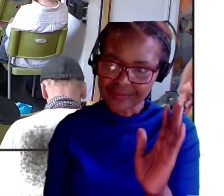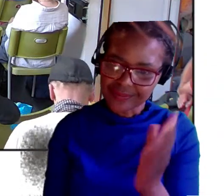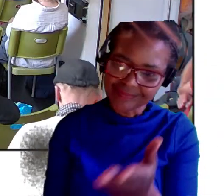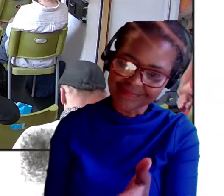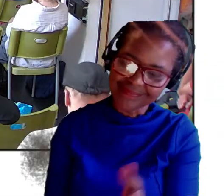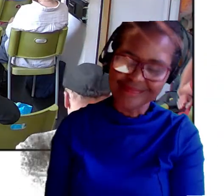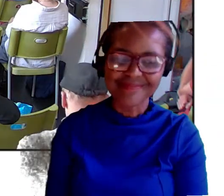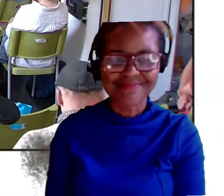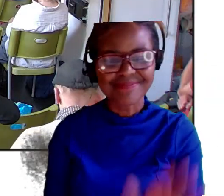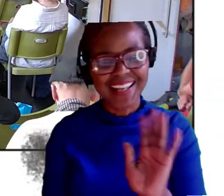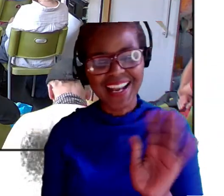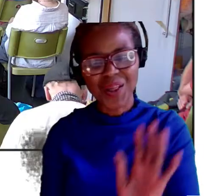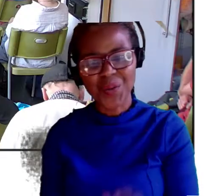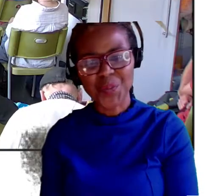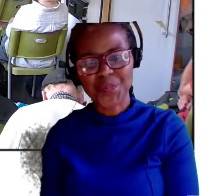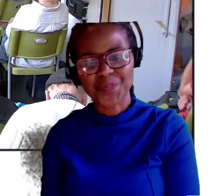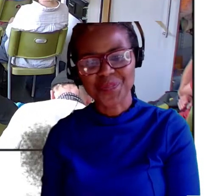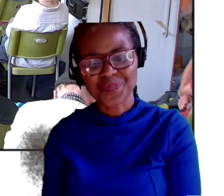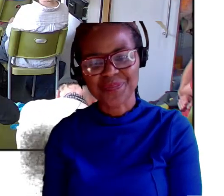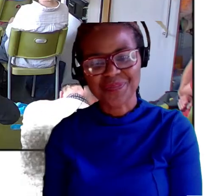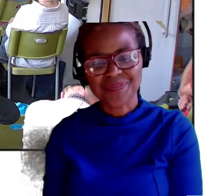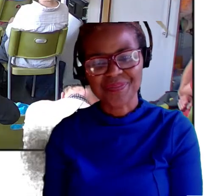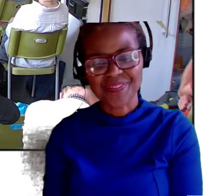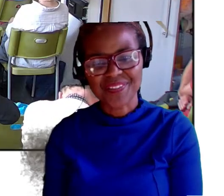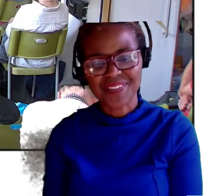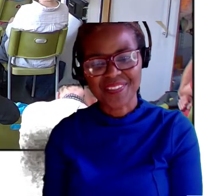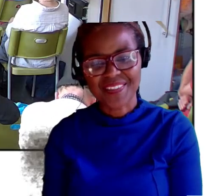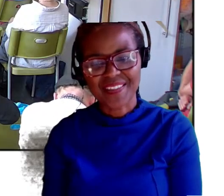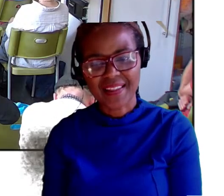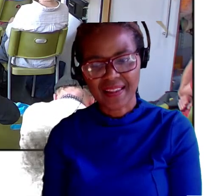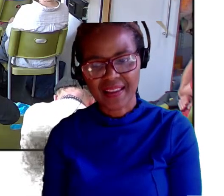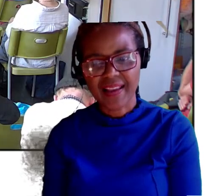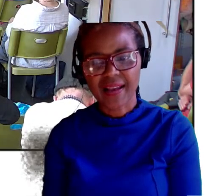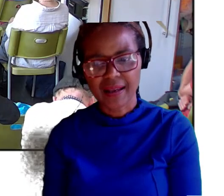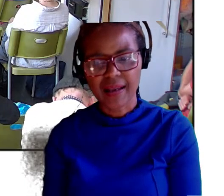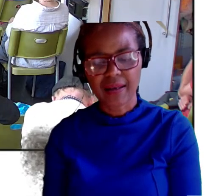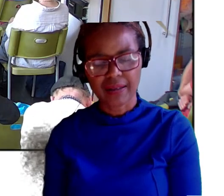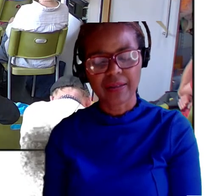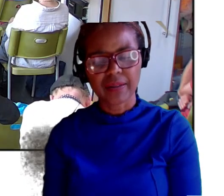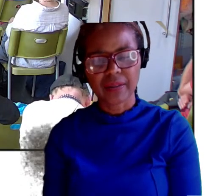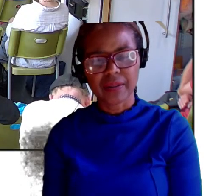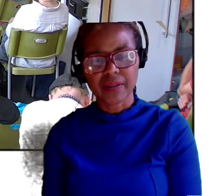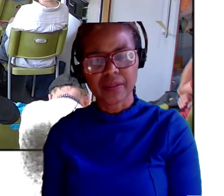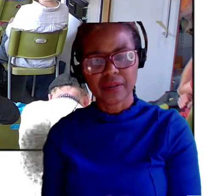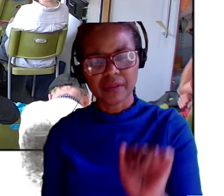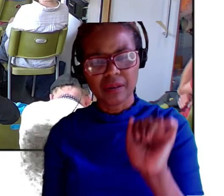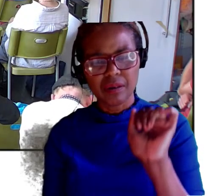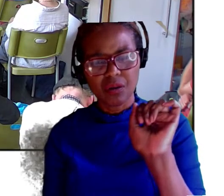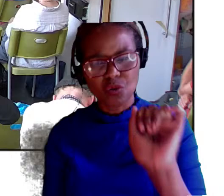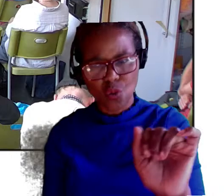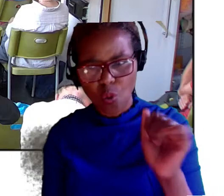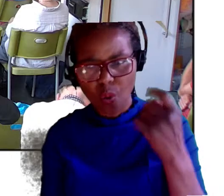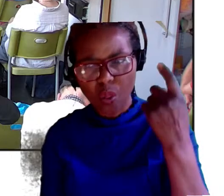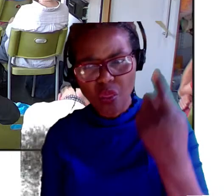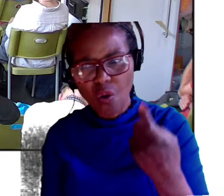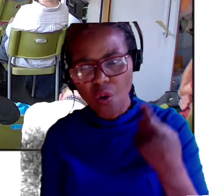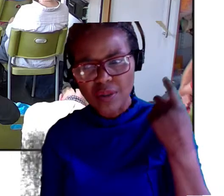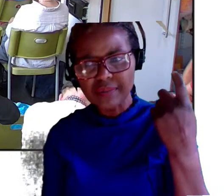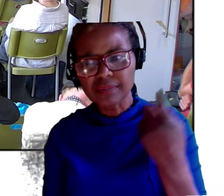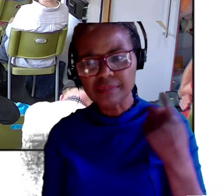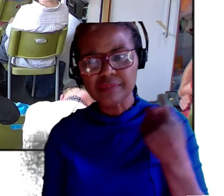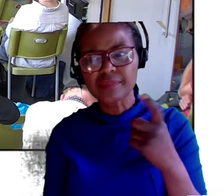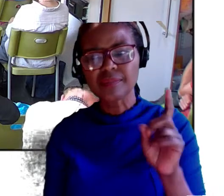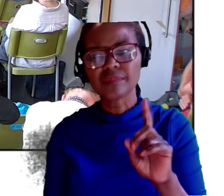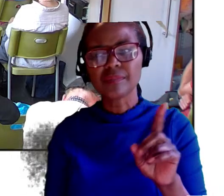Hello. Basically wanted to get your thoughts on the idea that this loss that we might